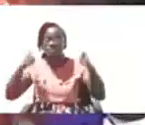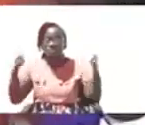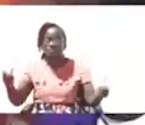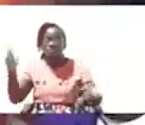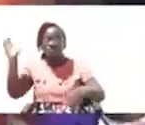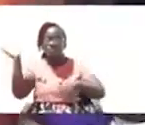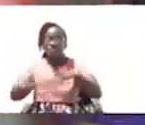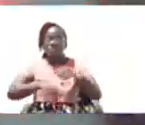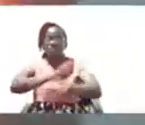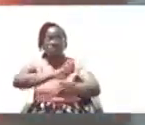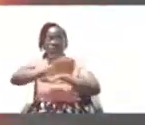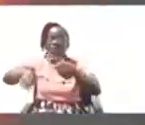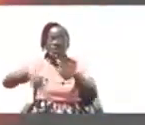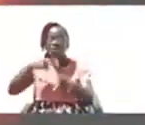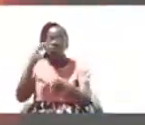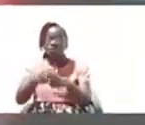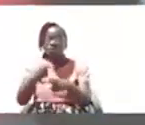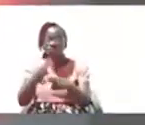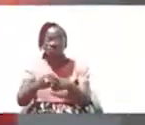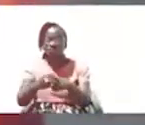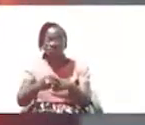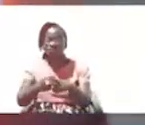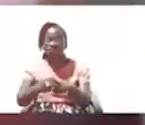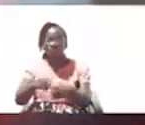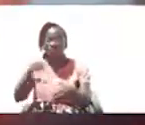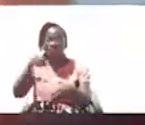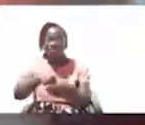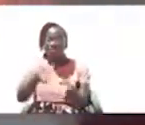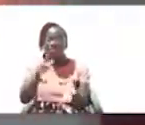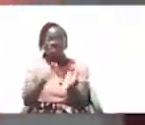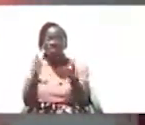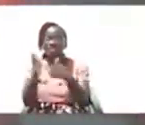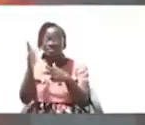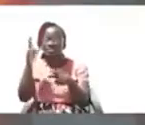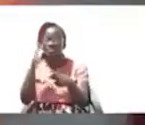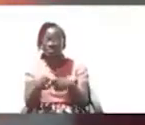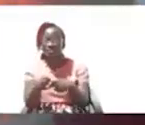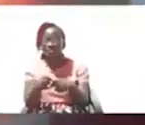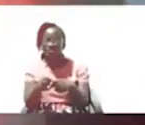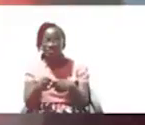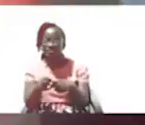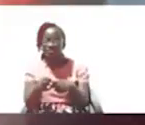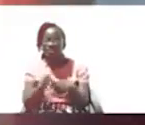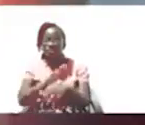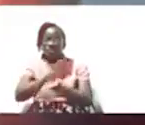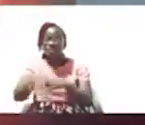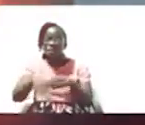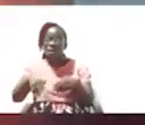That is above every name. Yes, in the name of Jesus, every knee